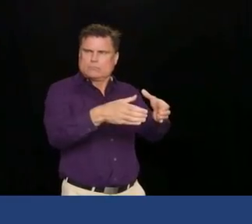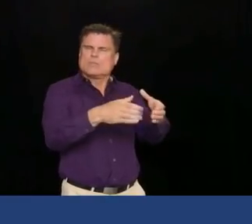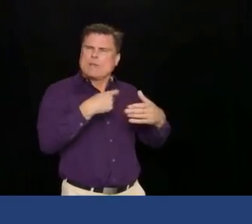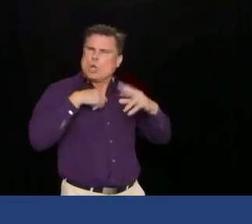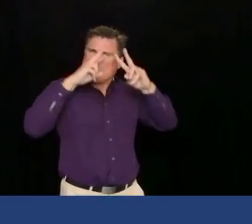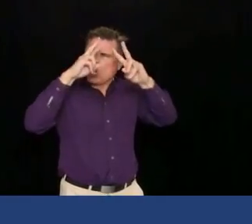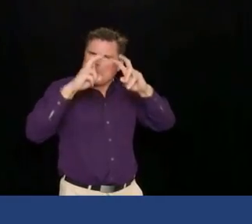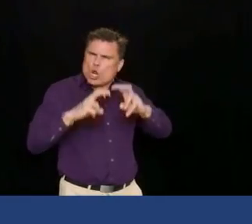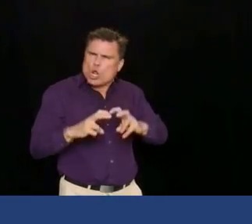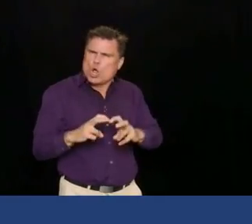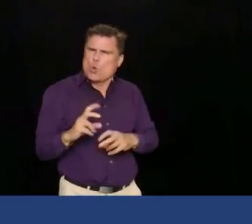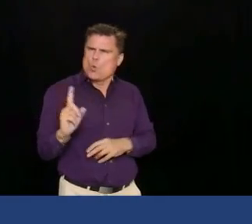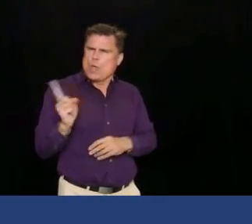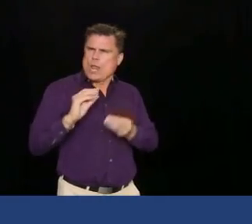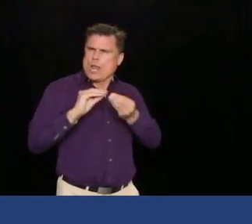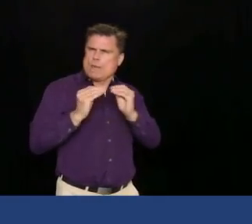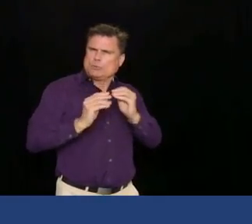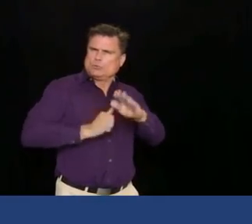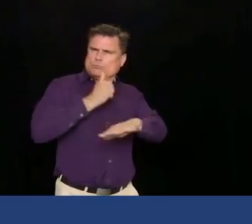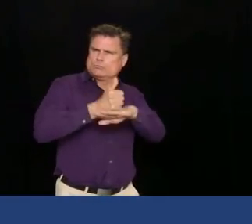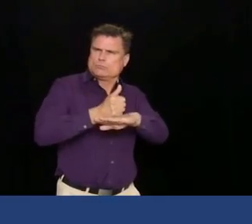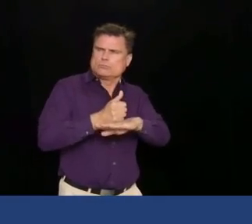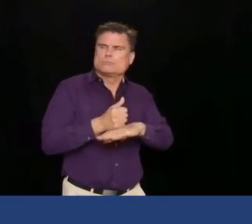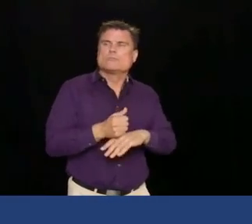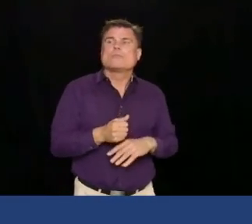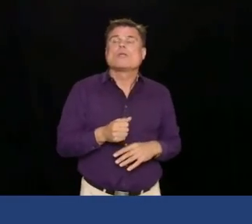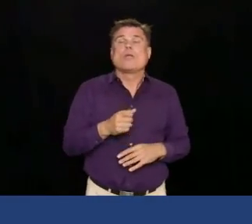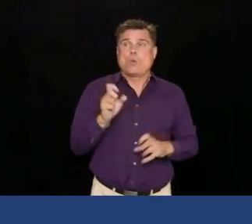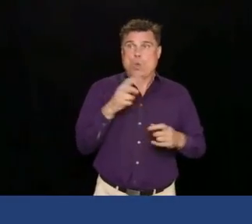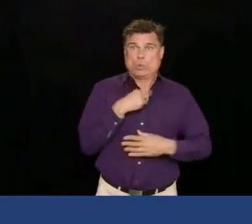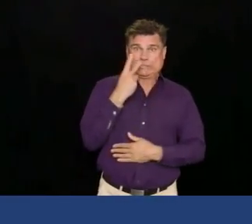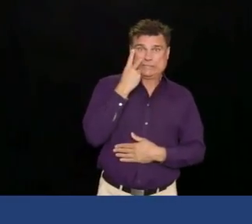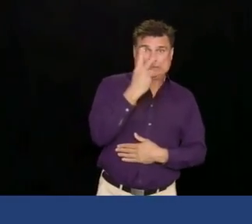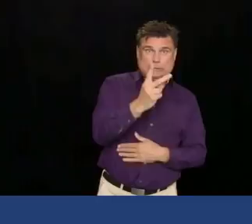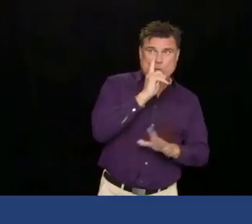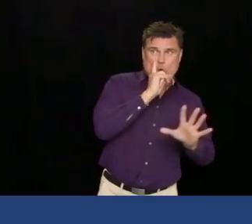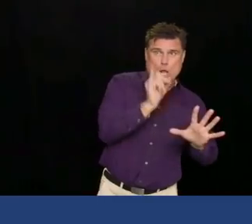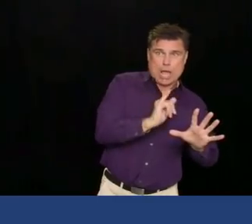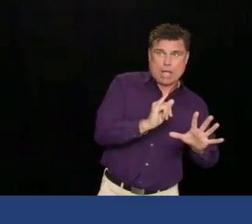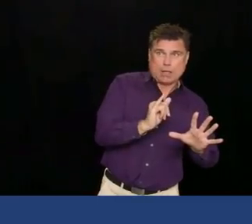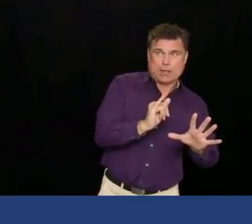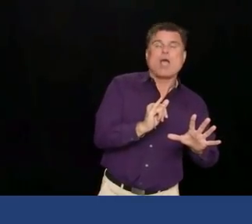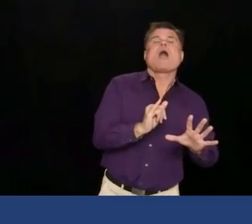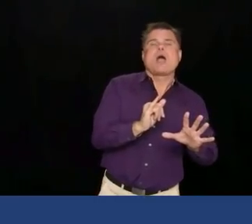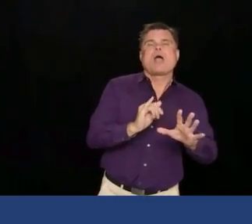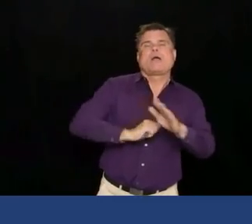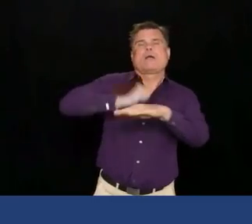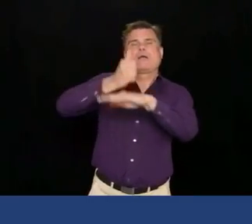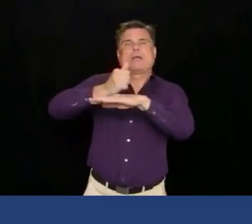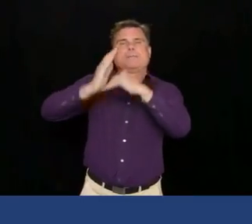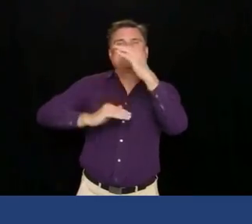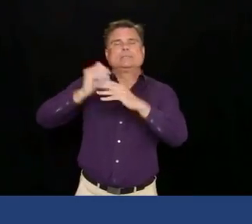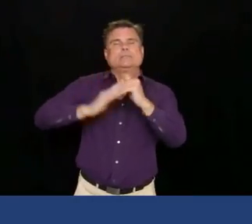we see as trends and where there's need, we will tailor the build towards that population.